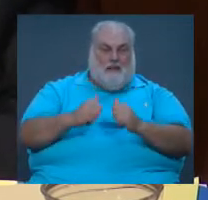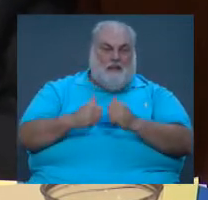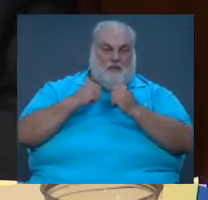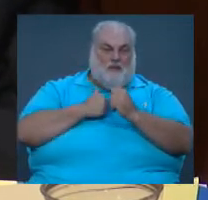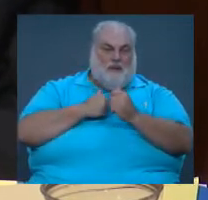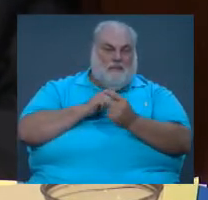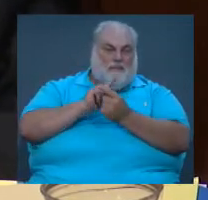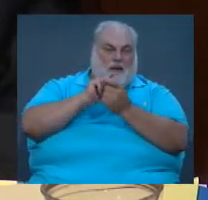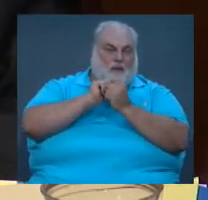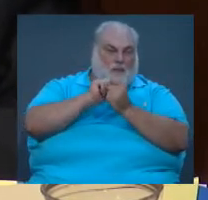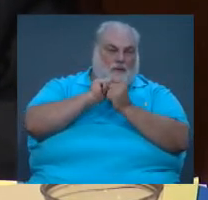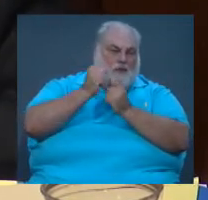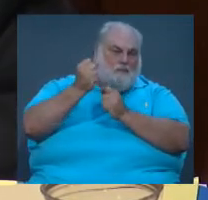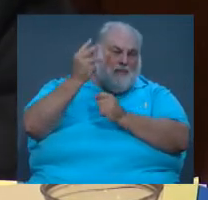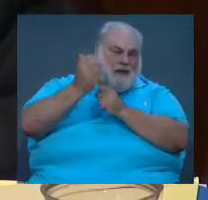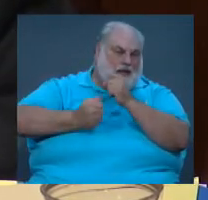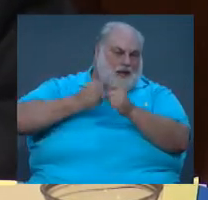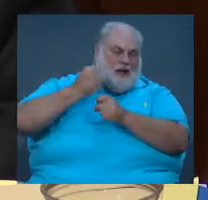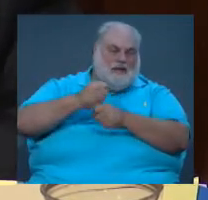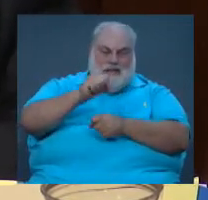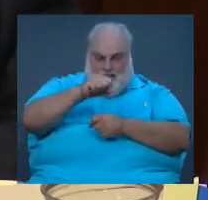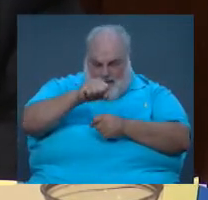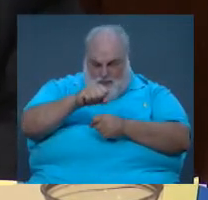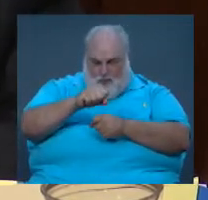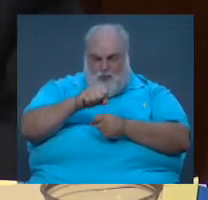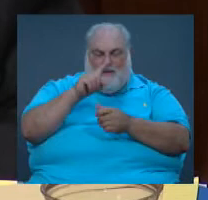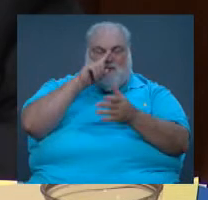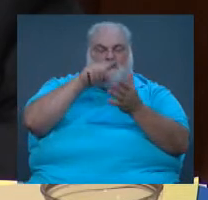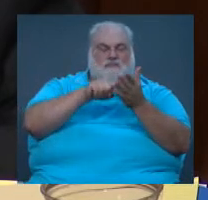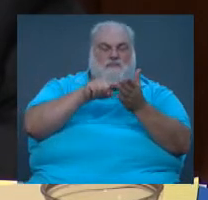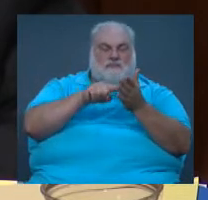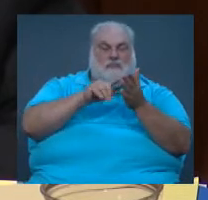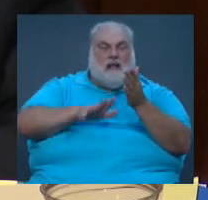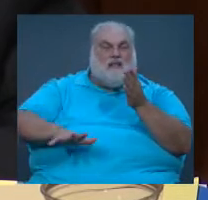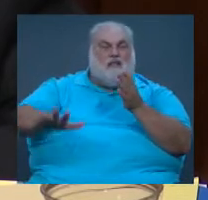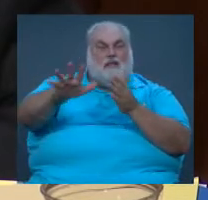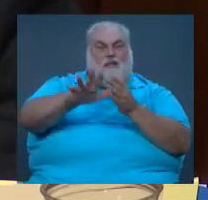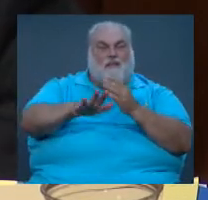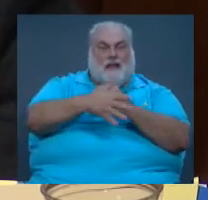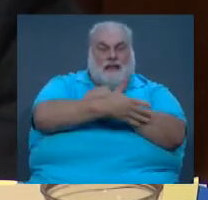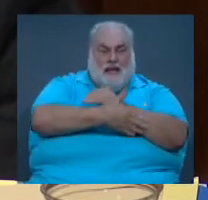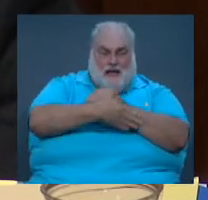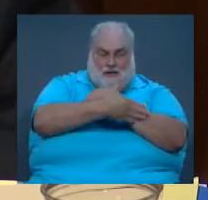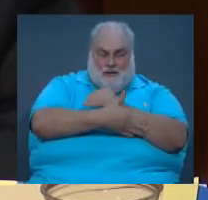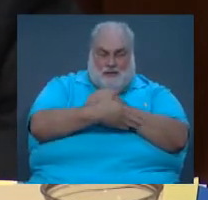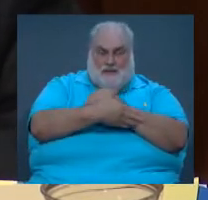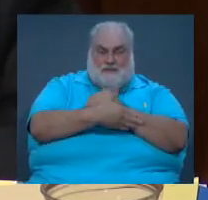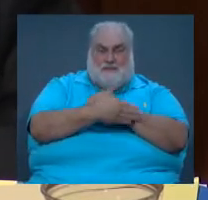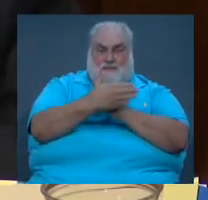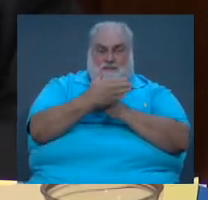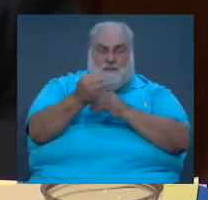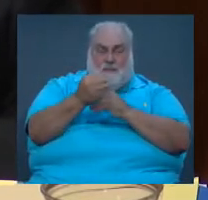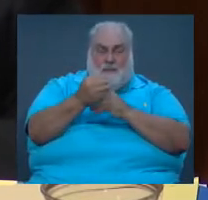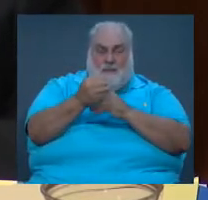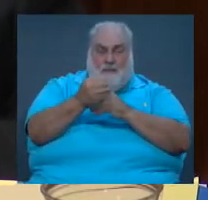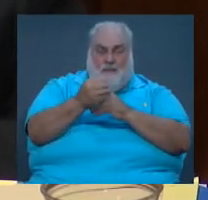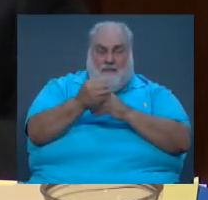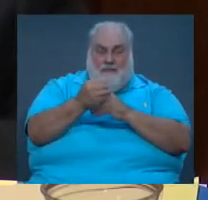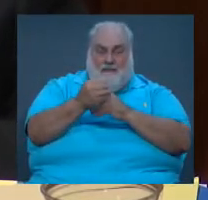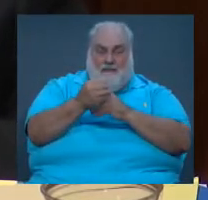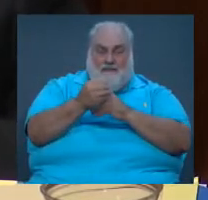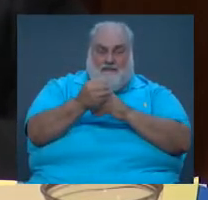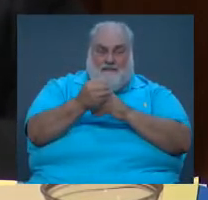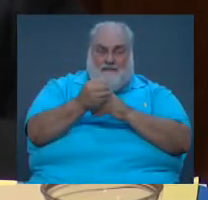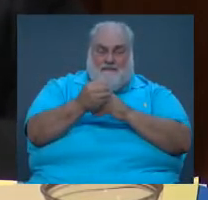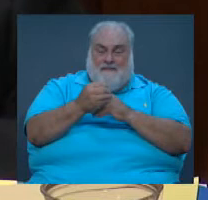of years. We have looked at best practices across the country. And I said this